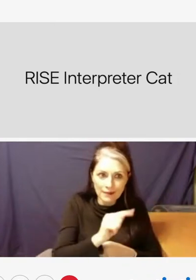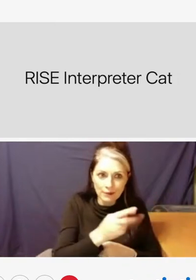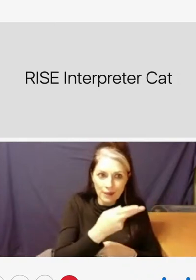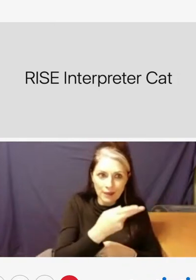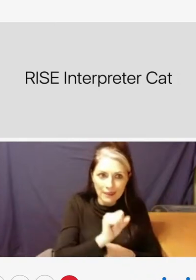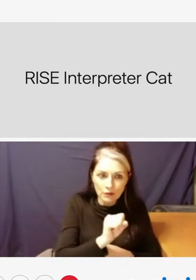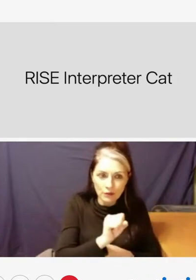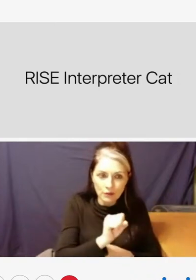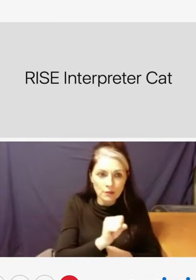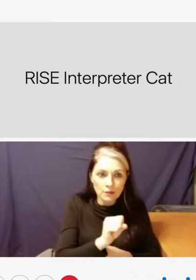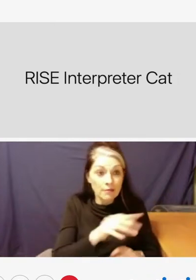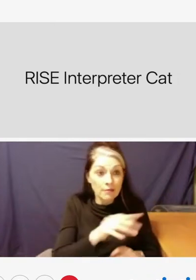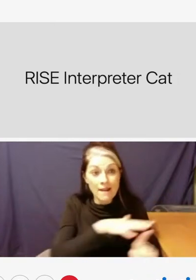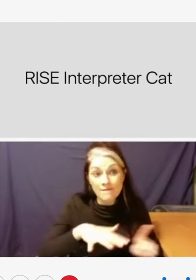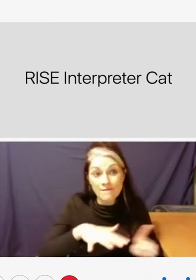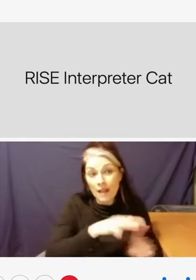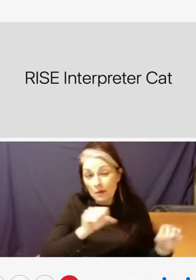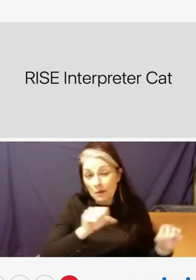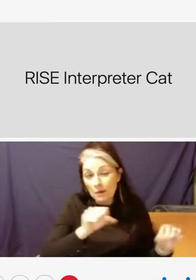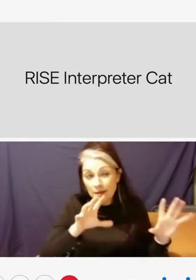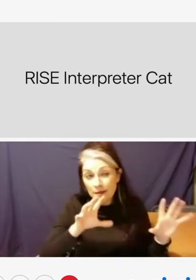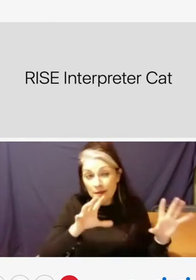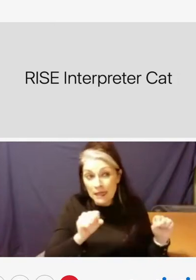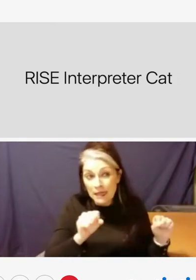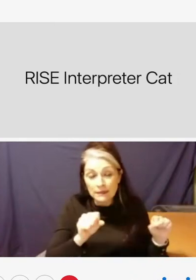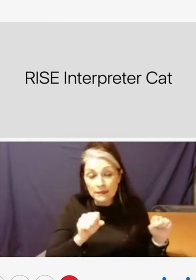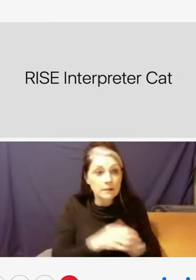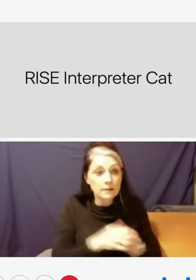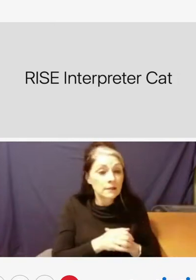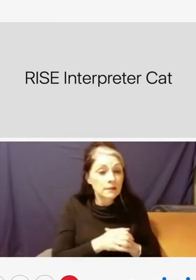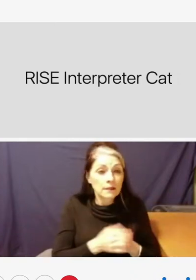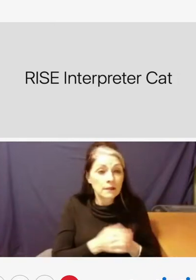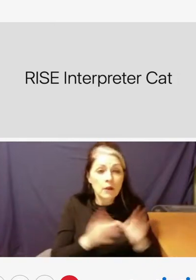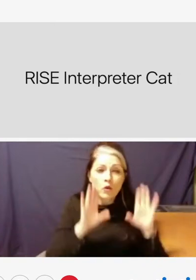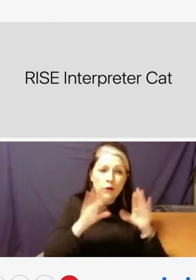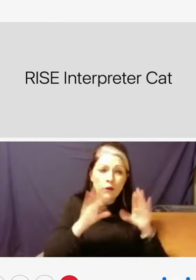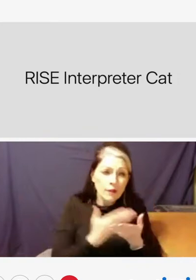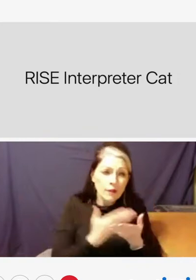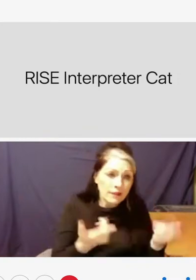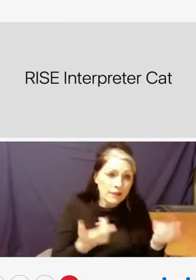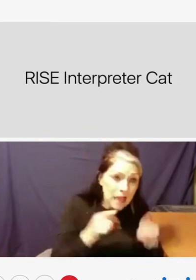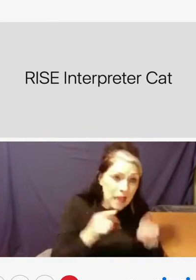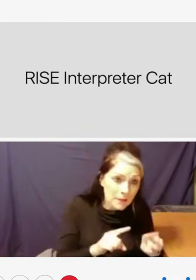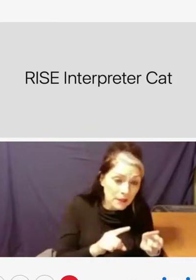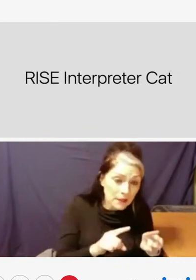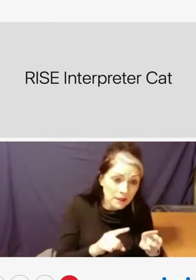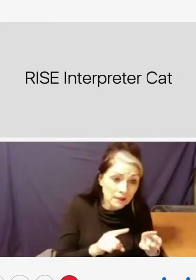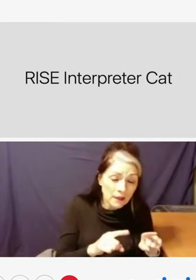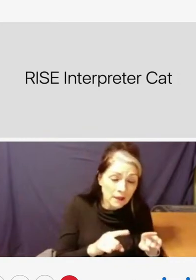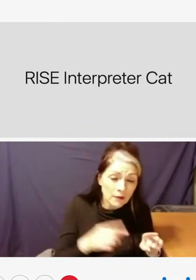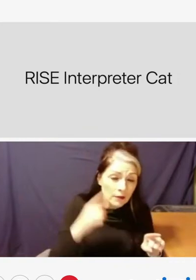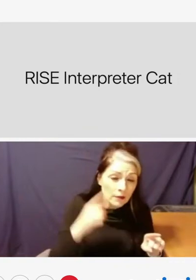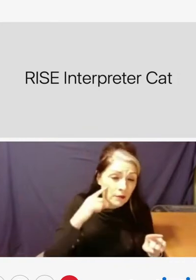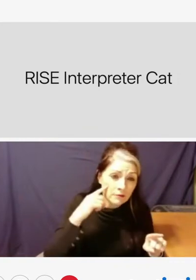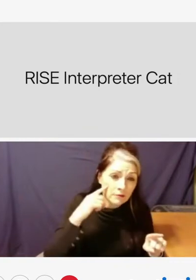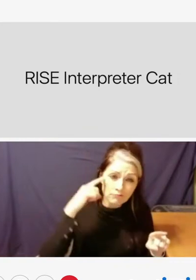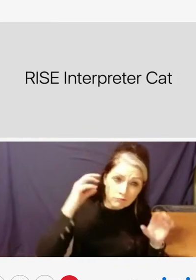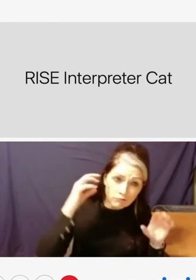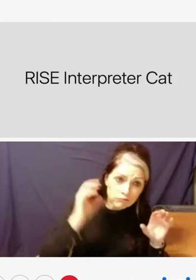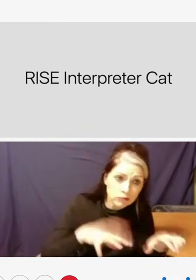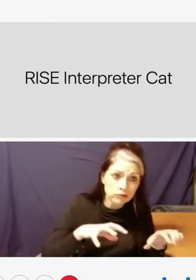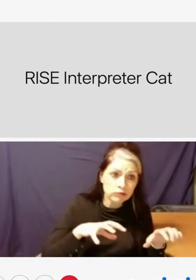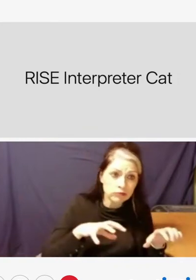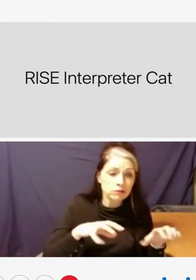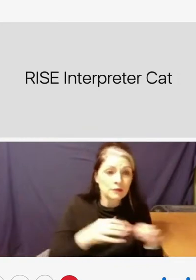kids uh there there's so many great things happening there that I'm just blown away so it's very exciting to see him exp program through